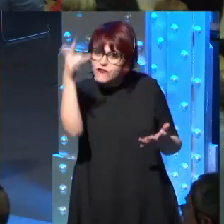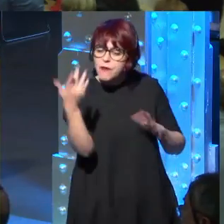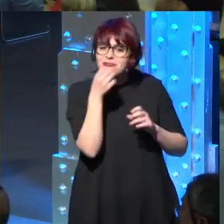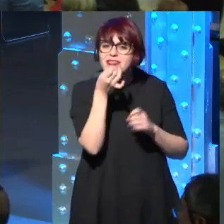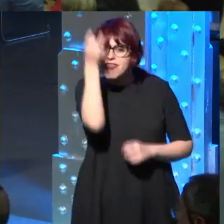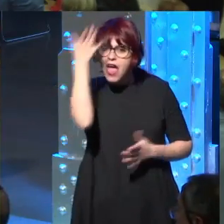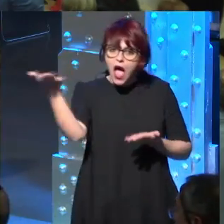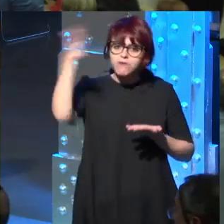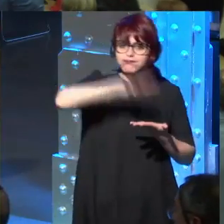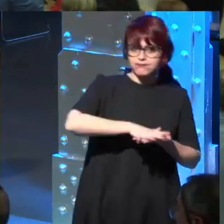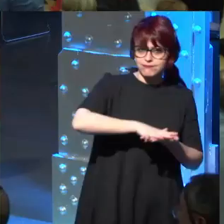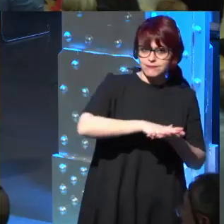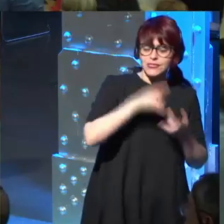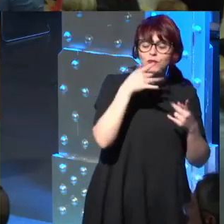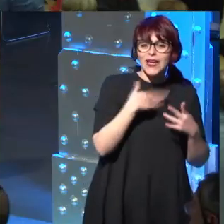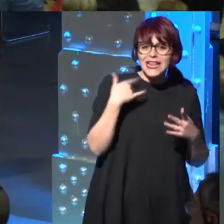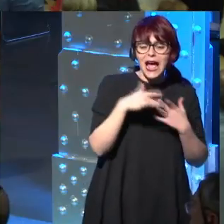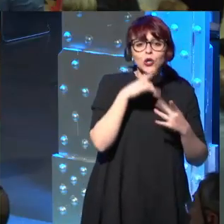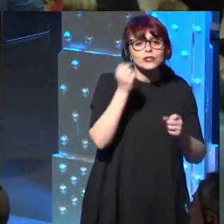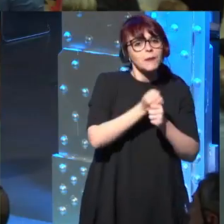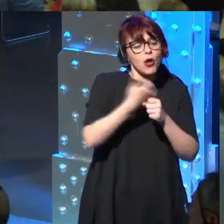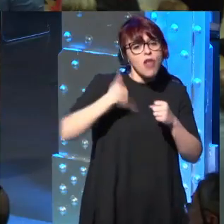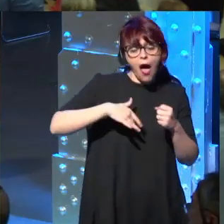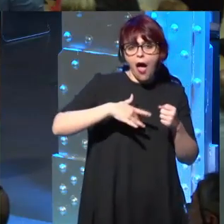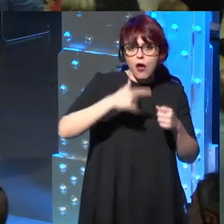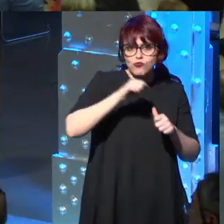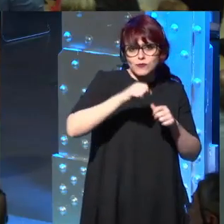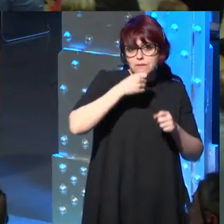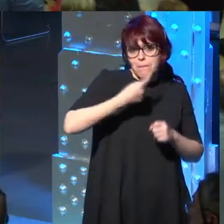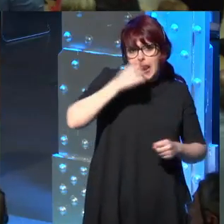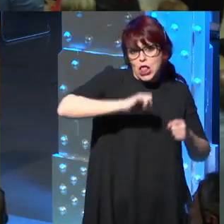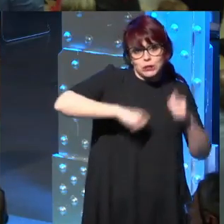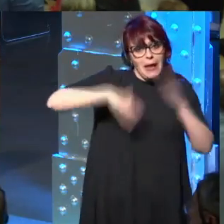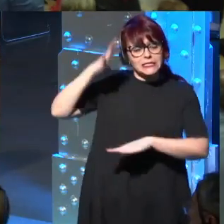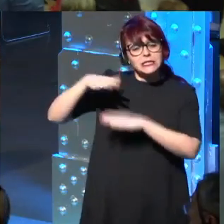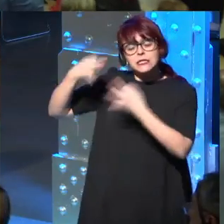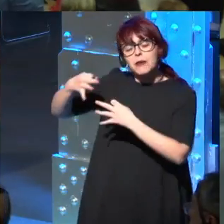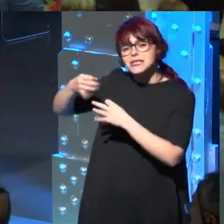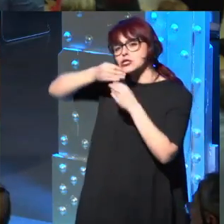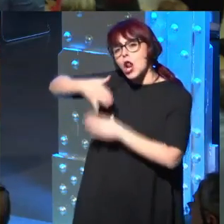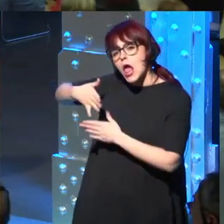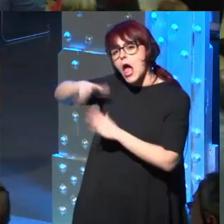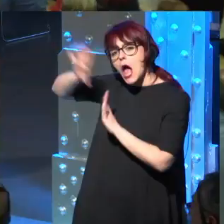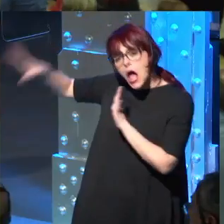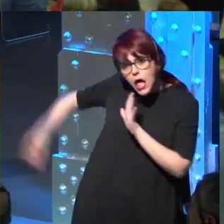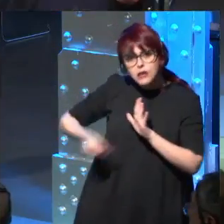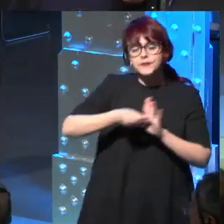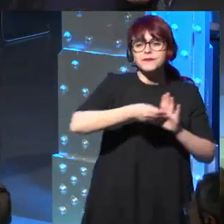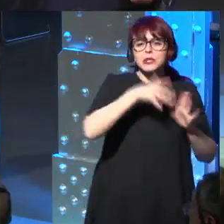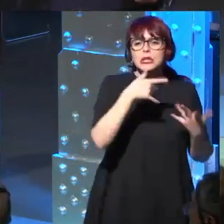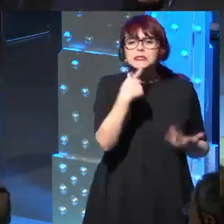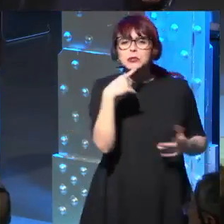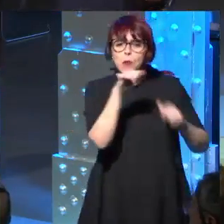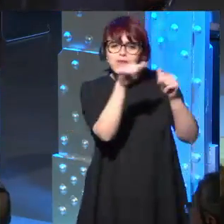philosophical novel of ideas? What was the difficulty to work with those ideas that have already been dealt with by many people